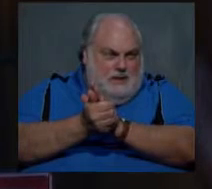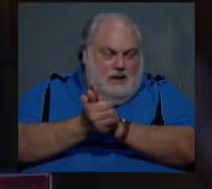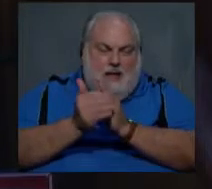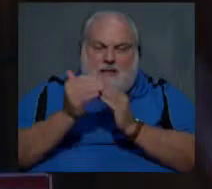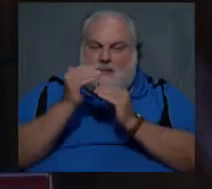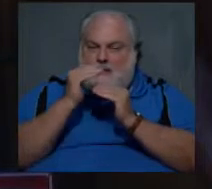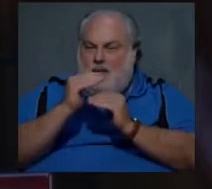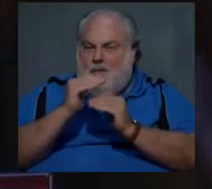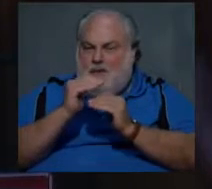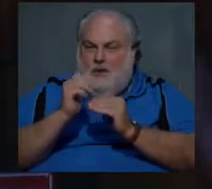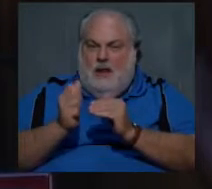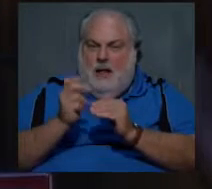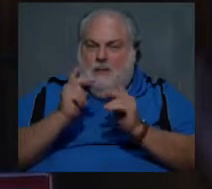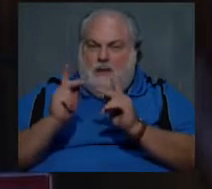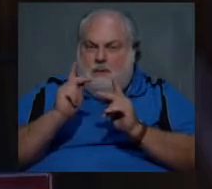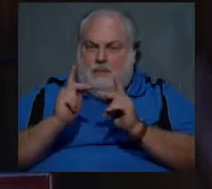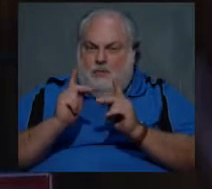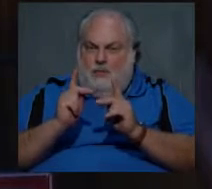limits on the number of occupancy